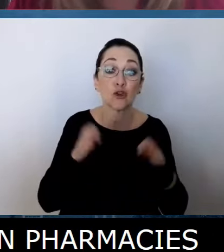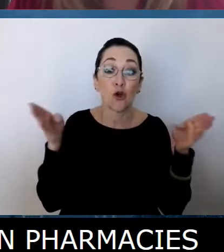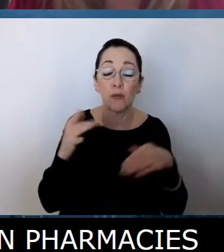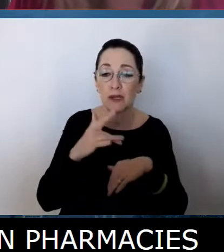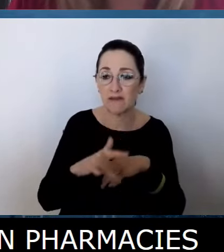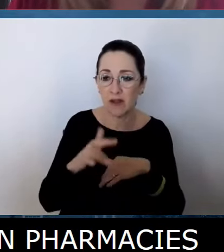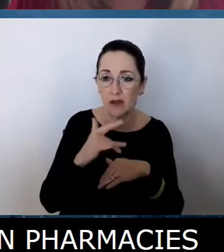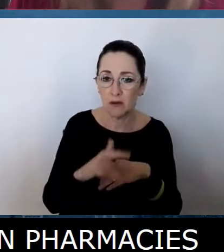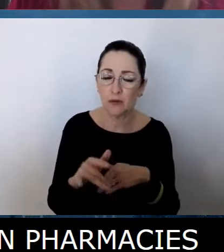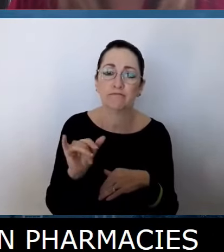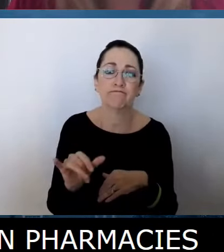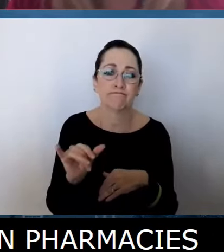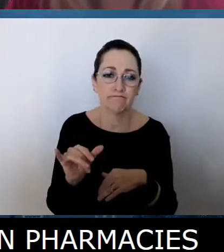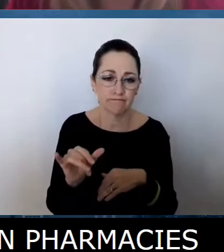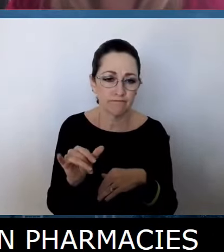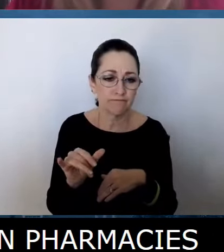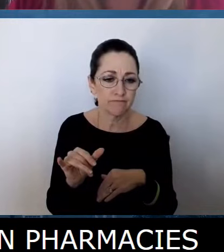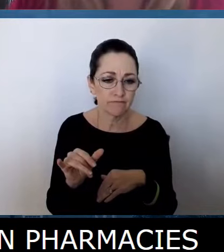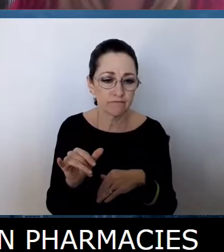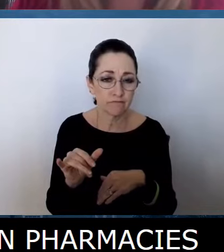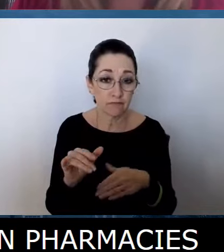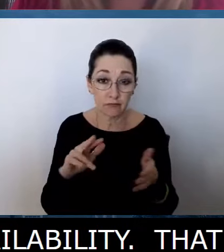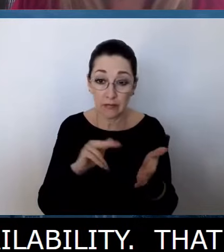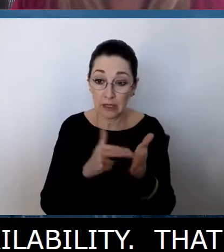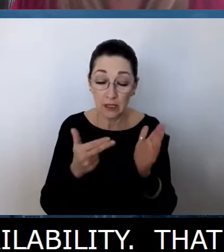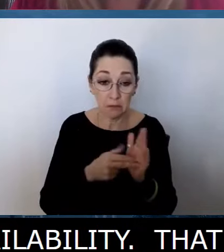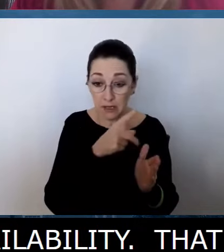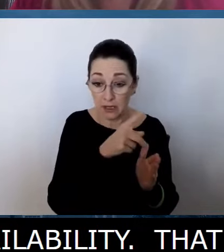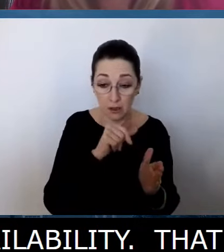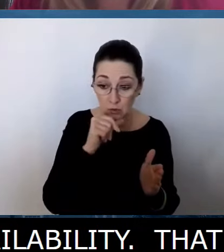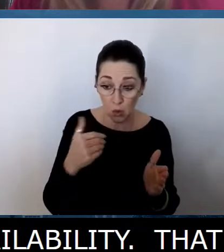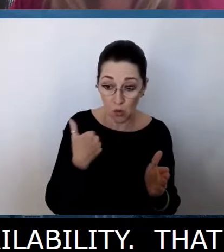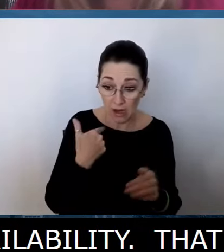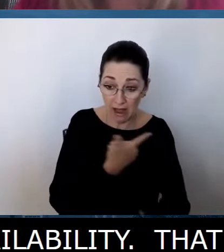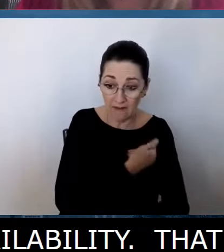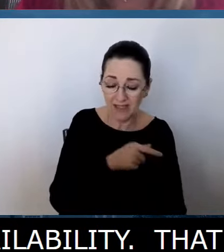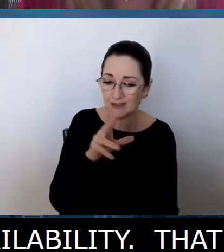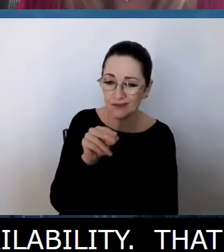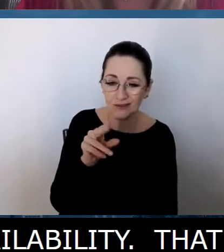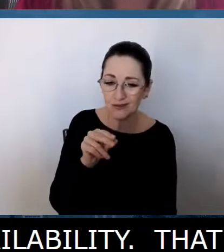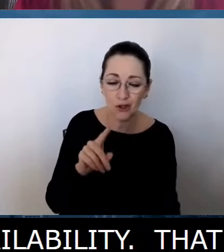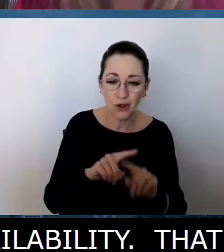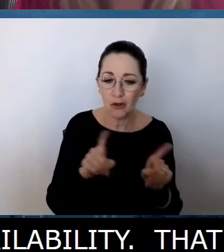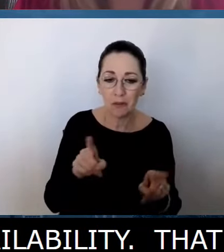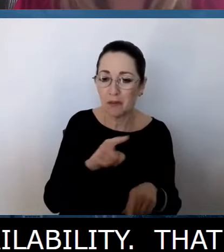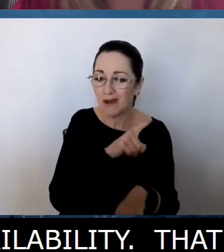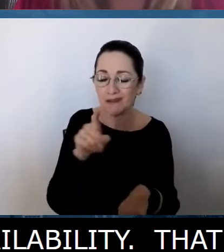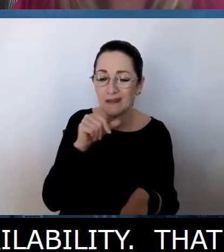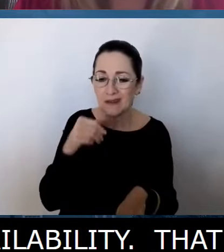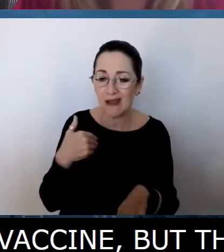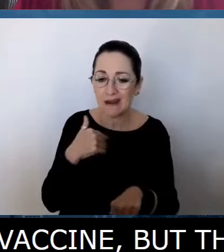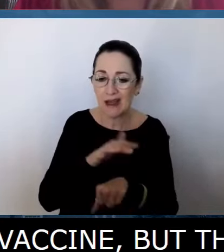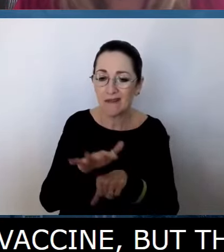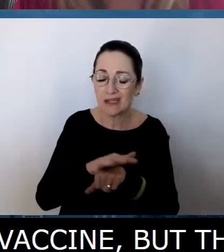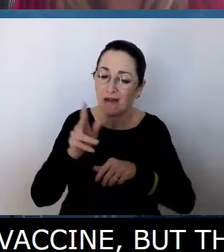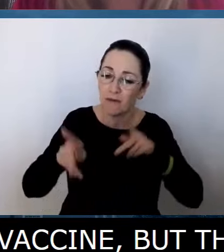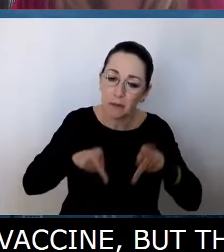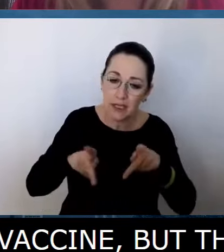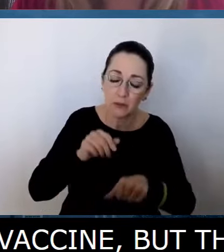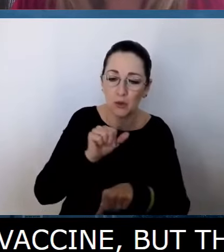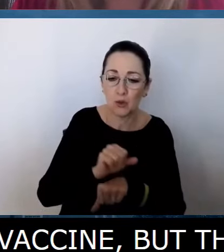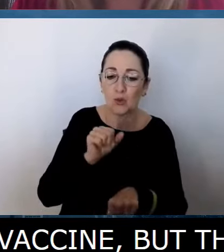That doesn't mean that they don't have access to the vaccine, but they have needed to shorten some of their hours and some of